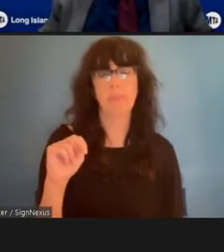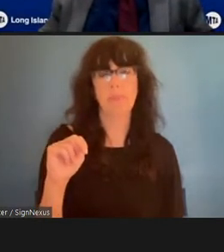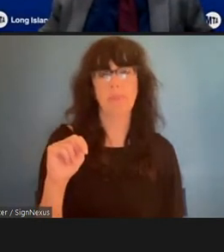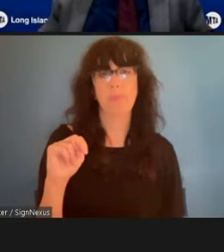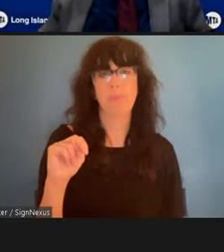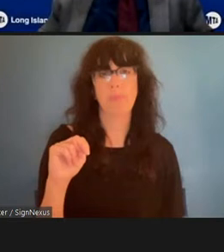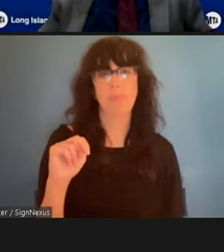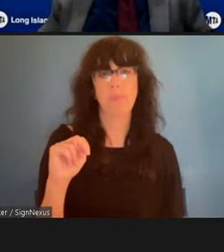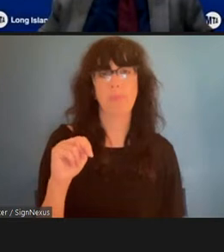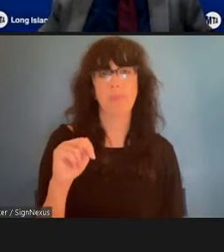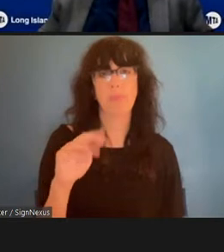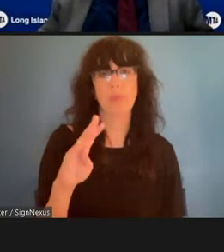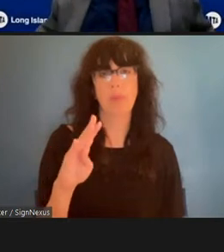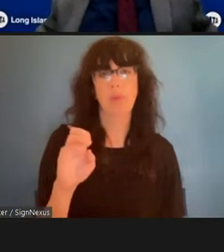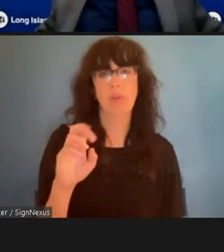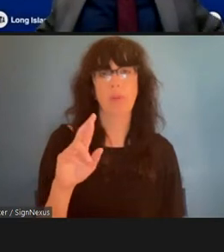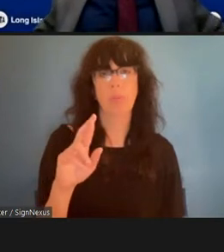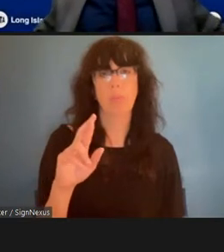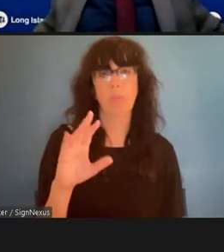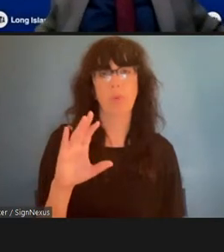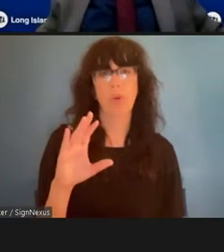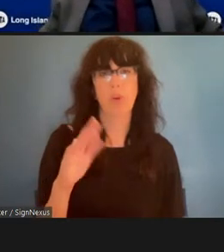prakash parmar